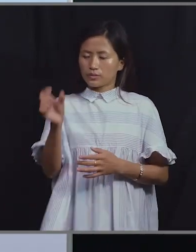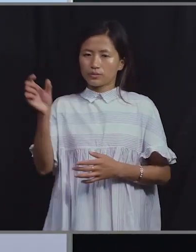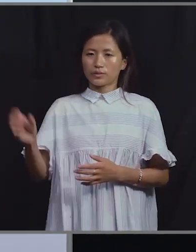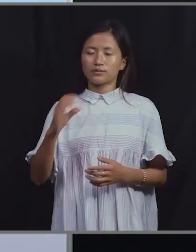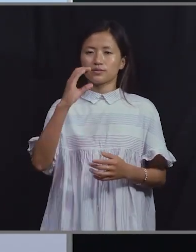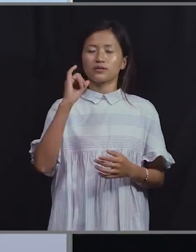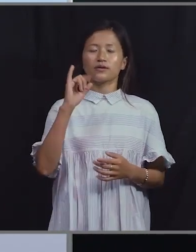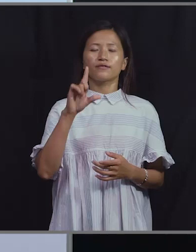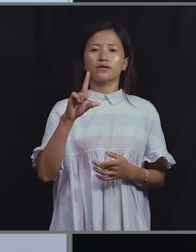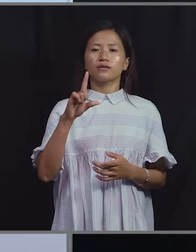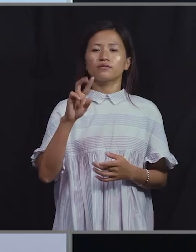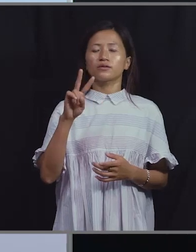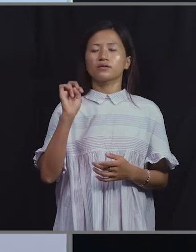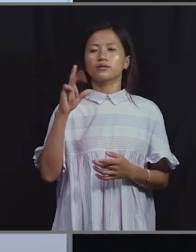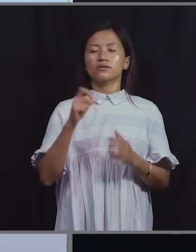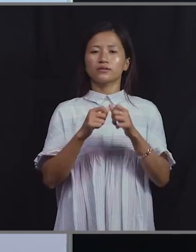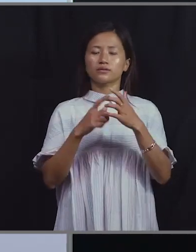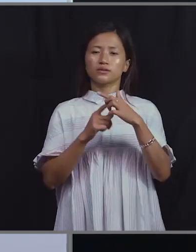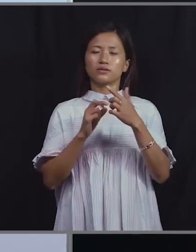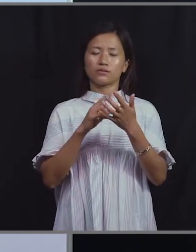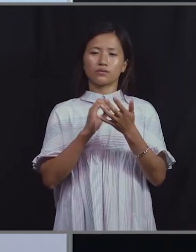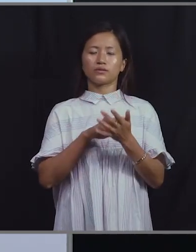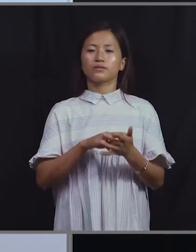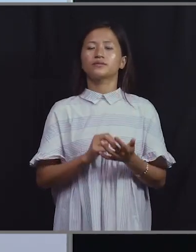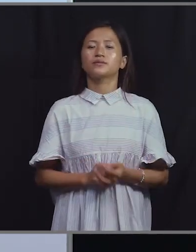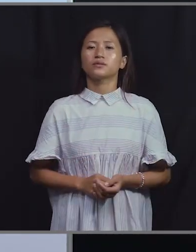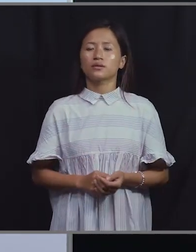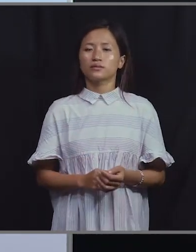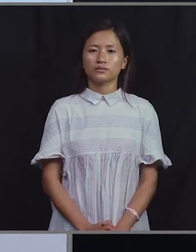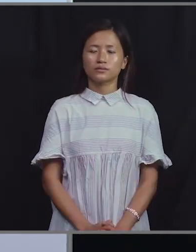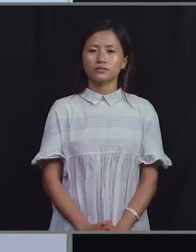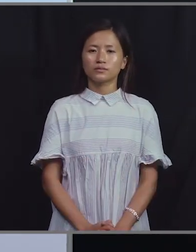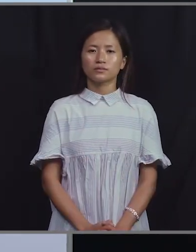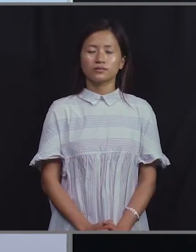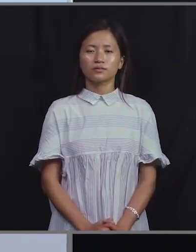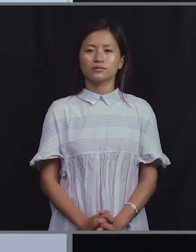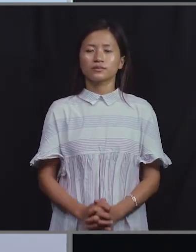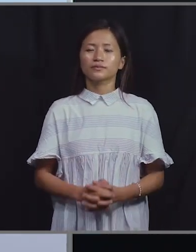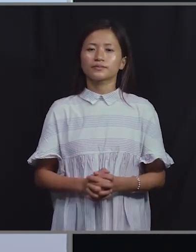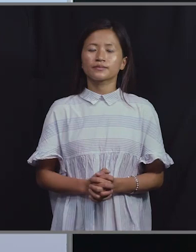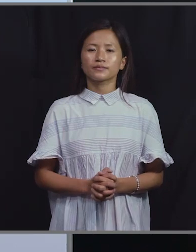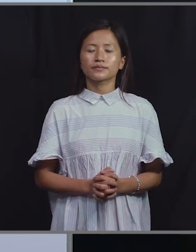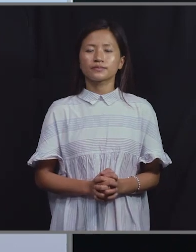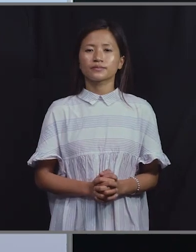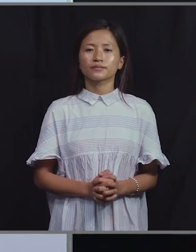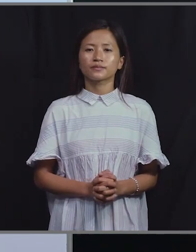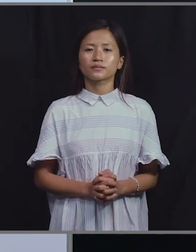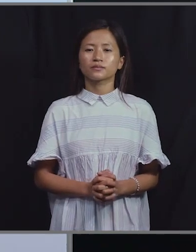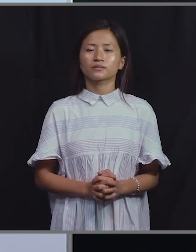civilization. Okay. The next impact is the